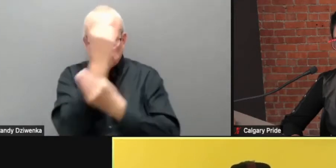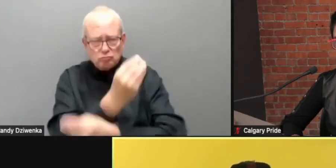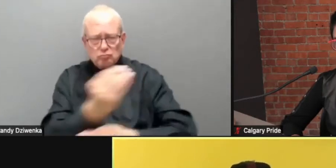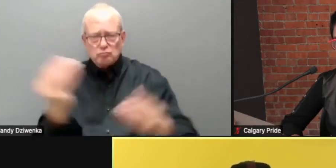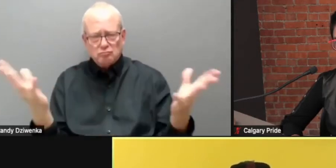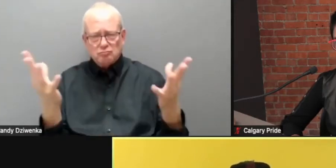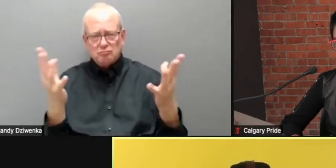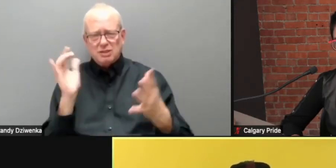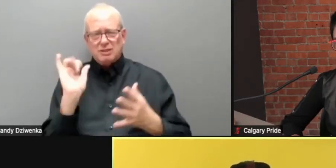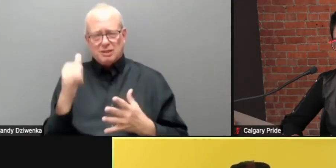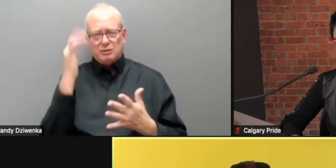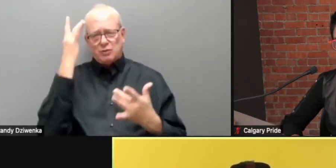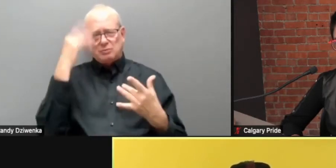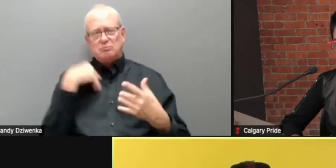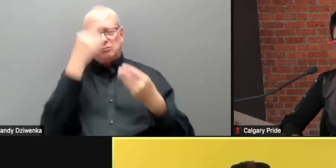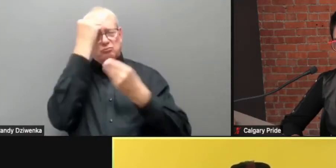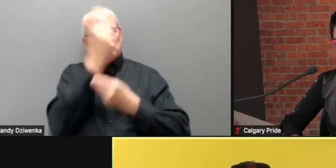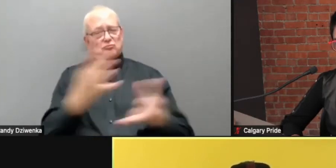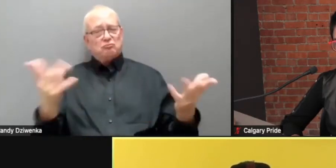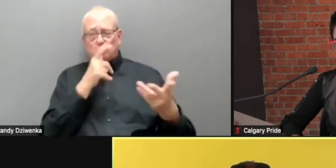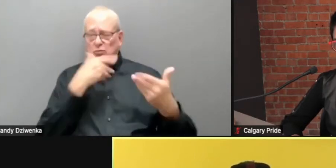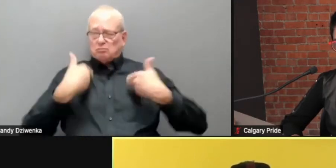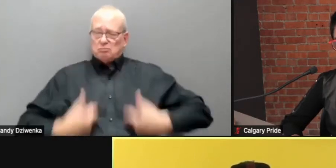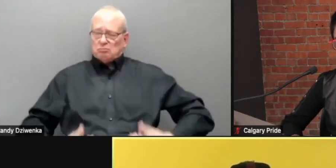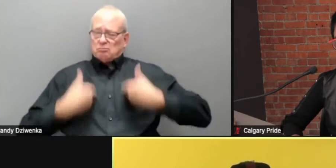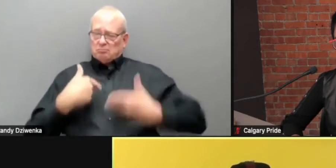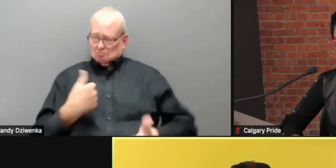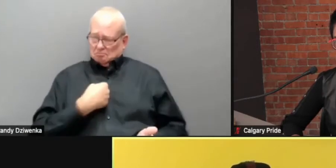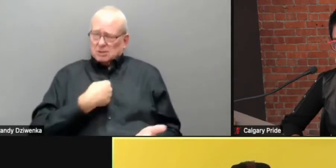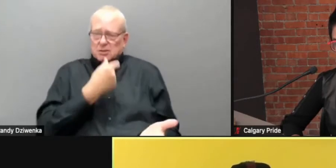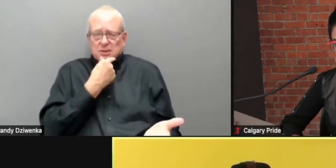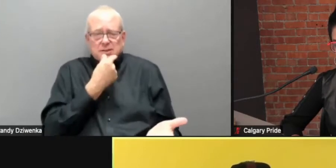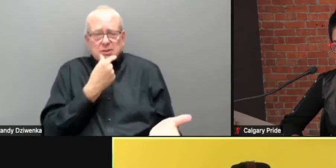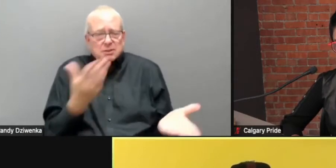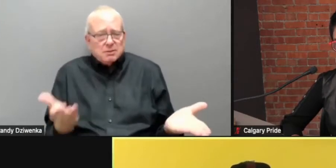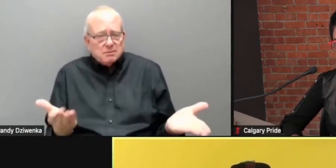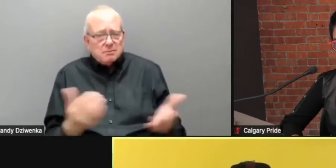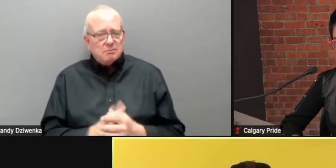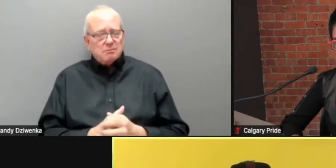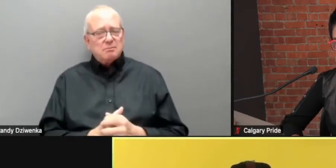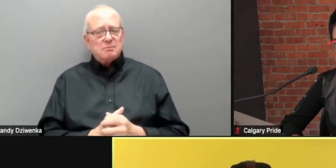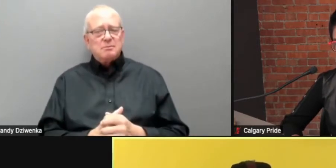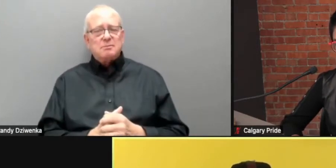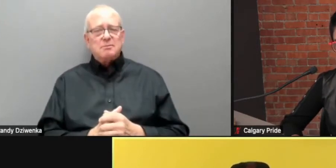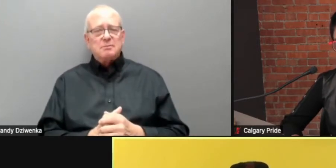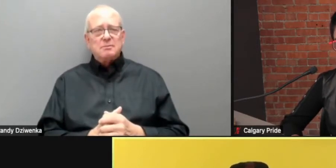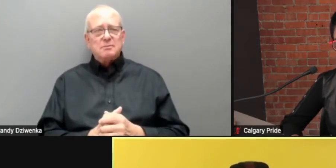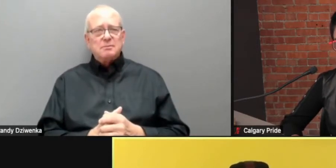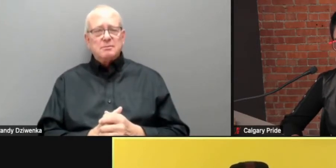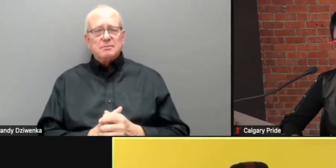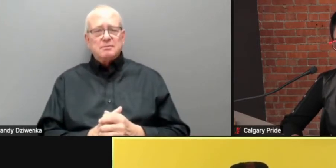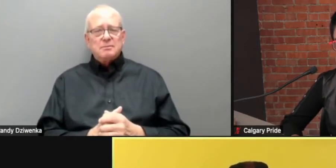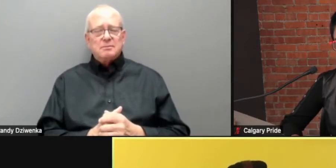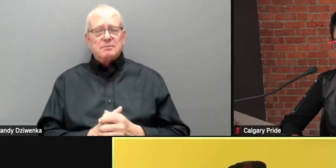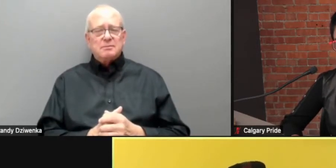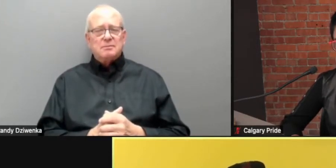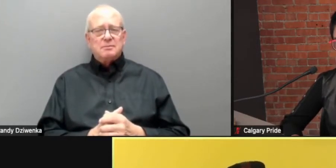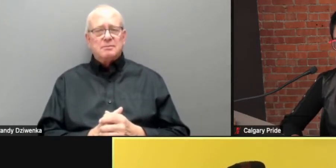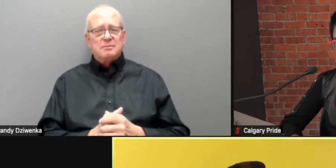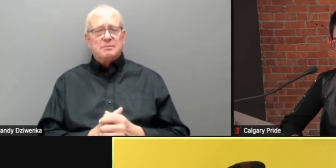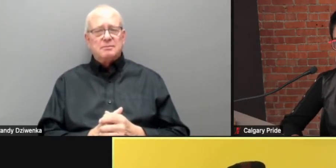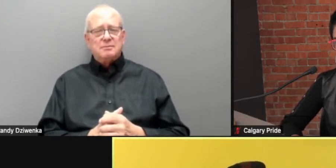yes, I am gay and so on, and I'm proud of it. And that has definitely changed a lot